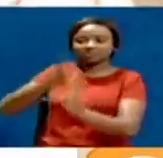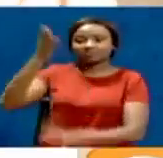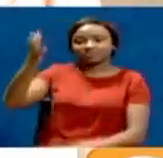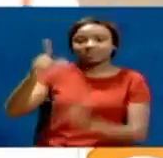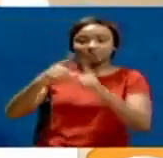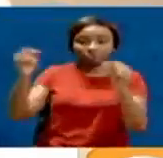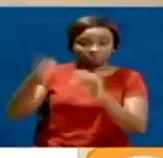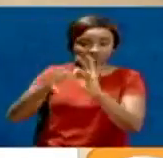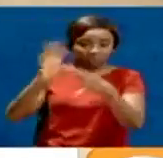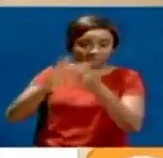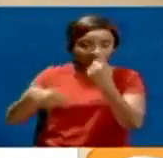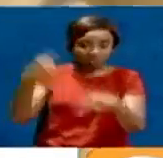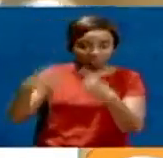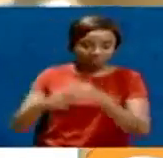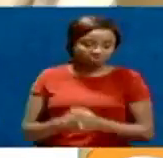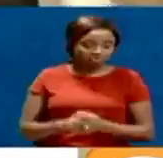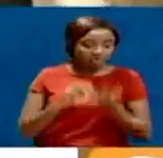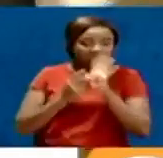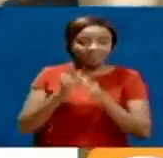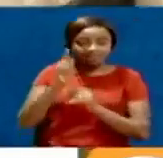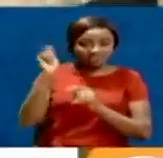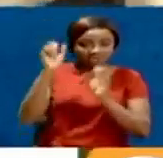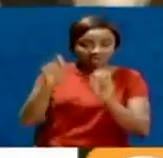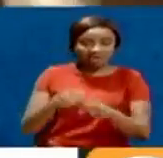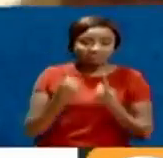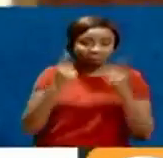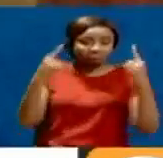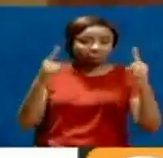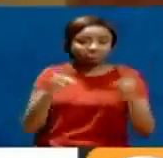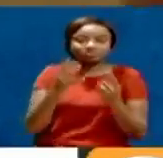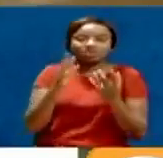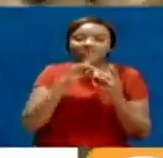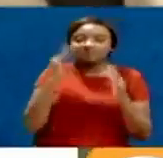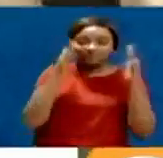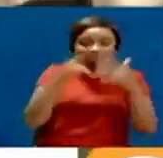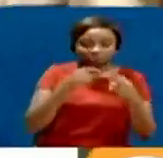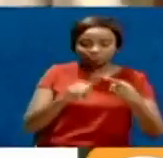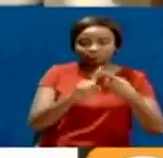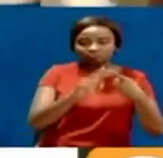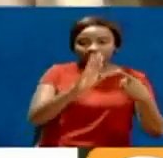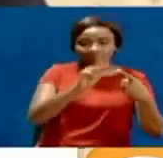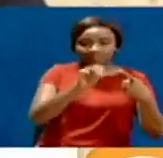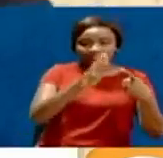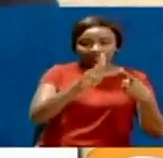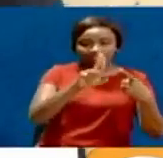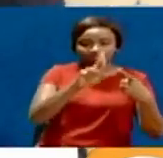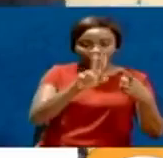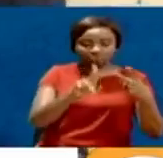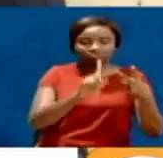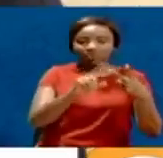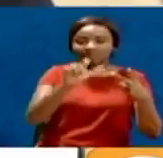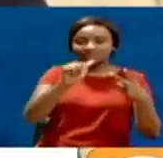qualifiers. Kenya's best shot at Olympic glory lie with Mburu Faruk Wanyoike and Ashley